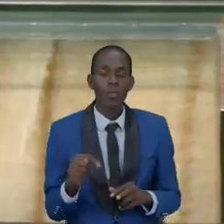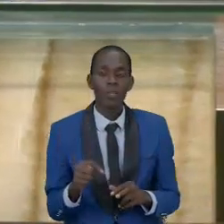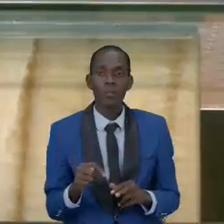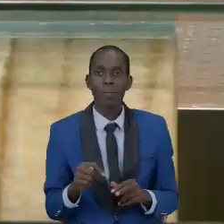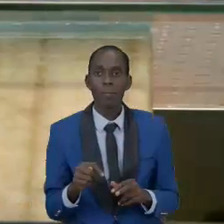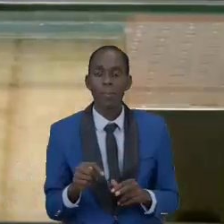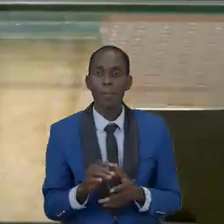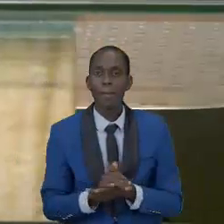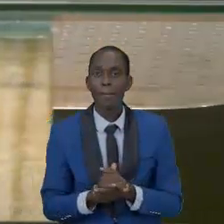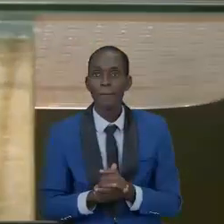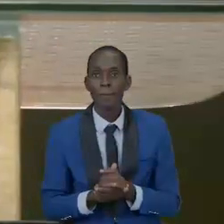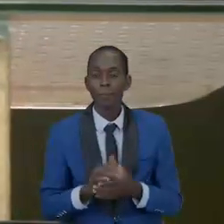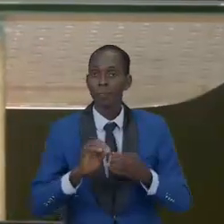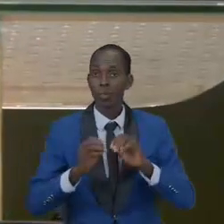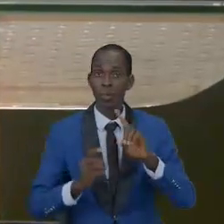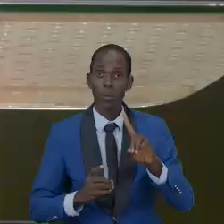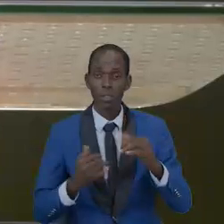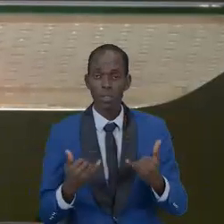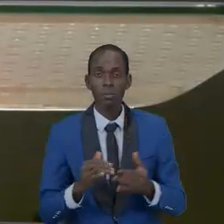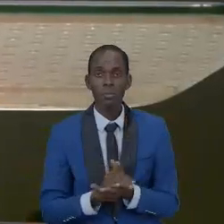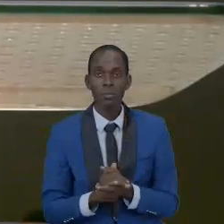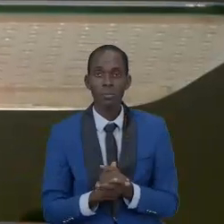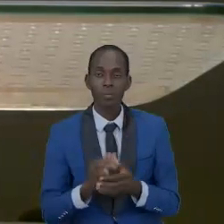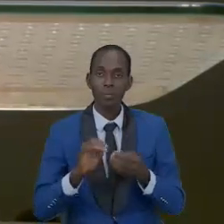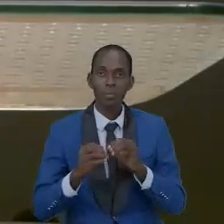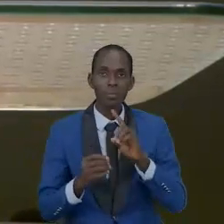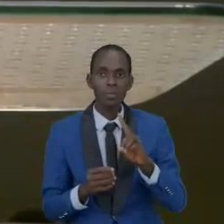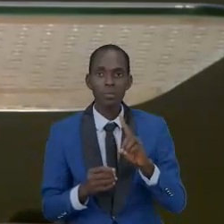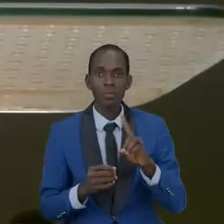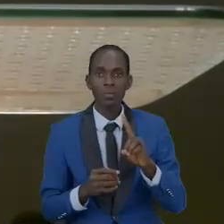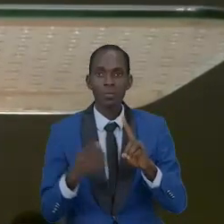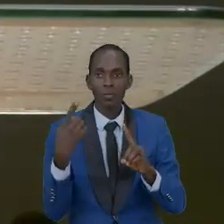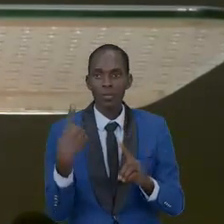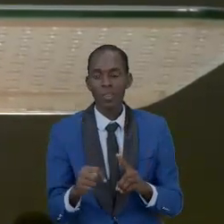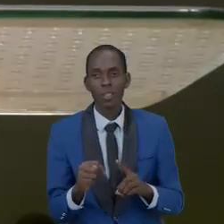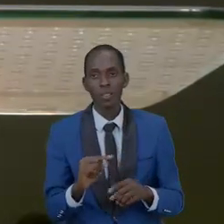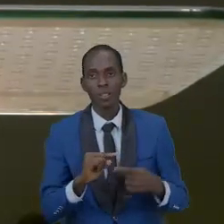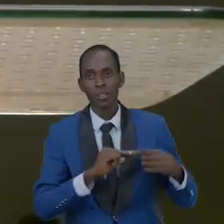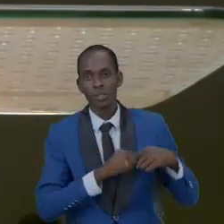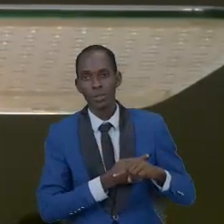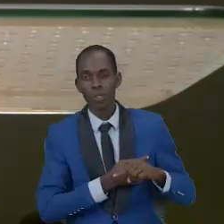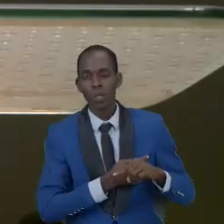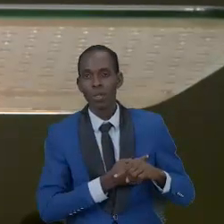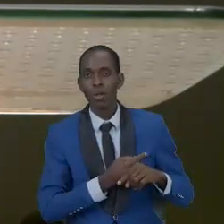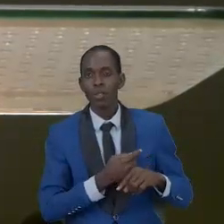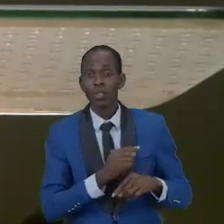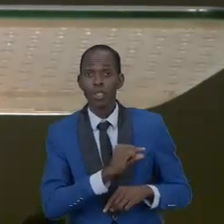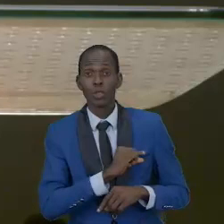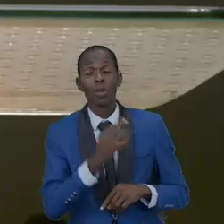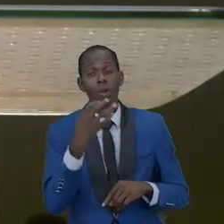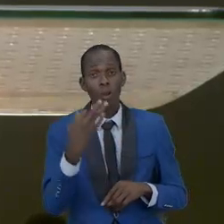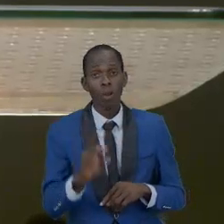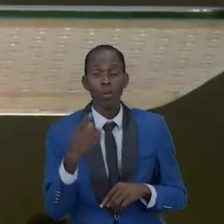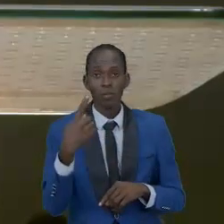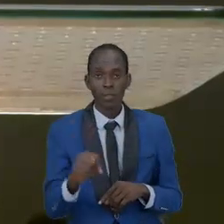without grace. Look at number one. Number one, the guilt of the self-righteous